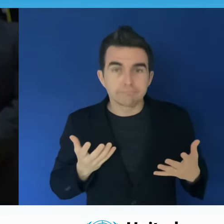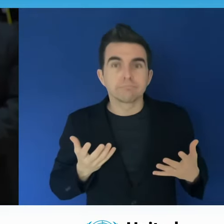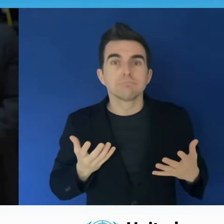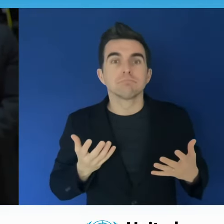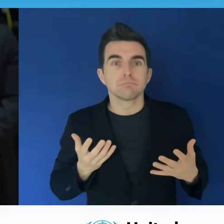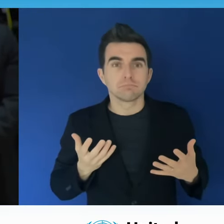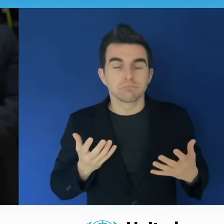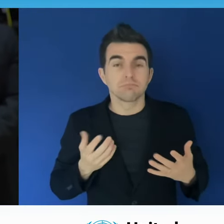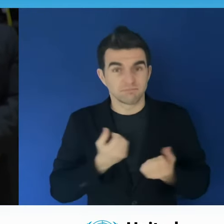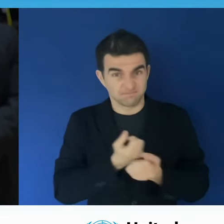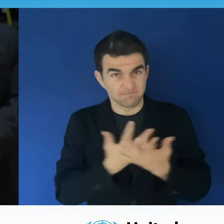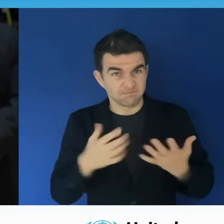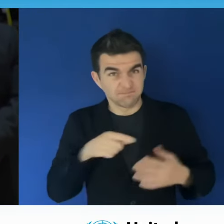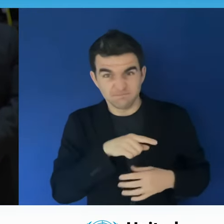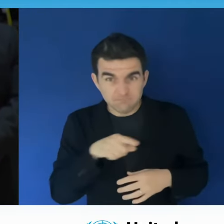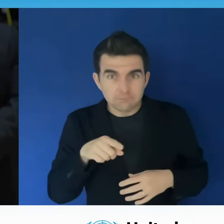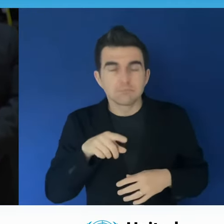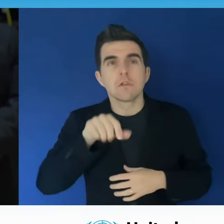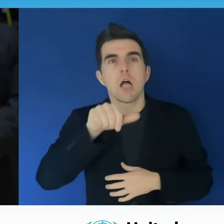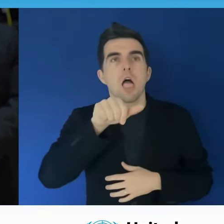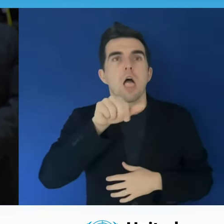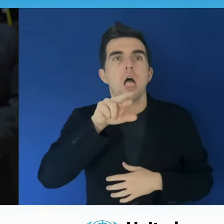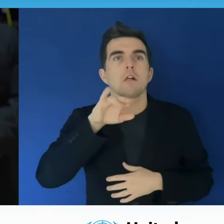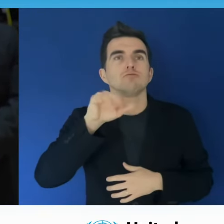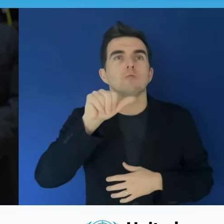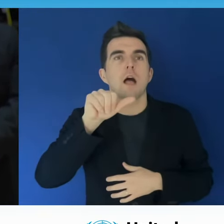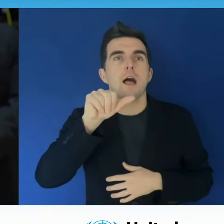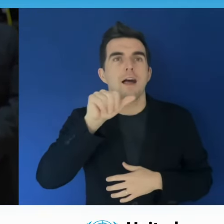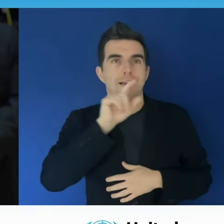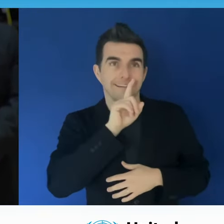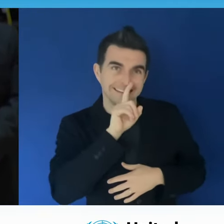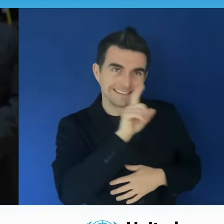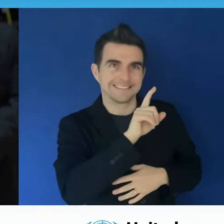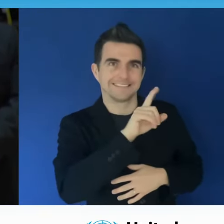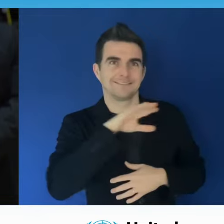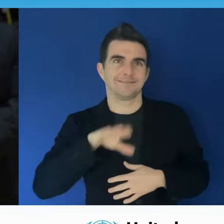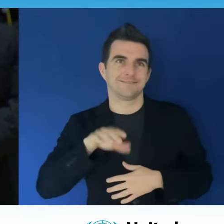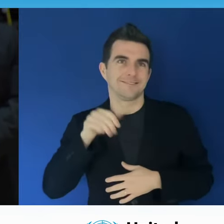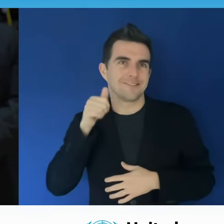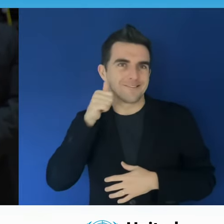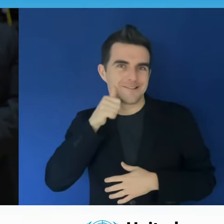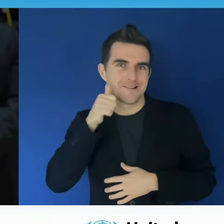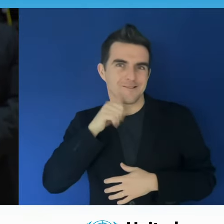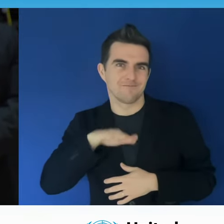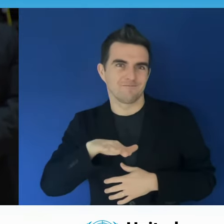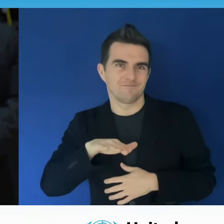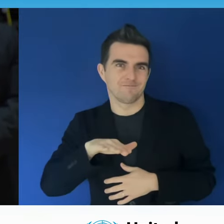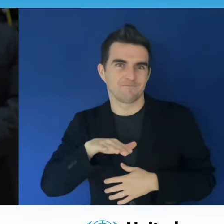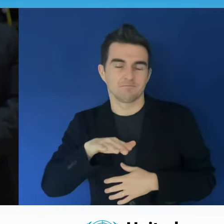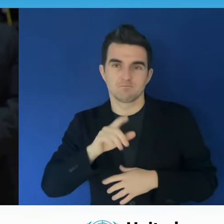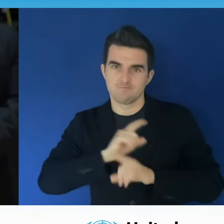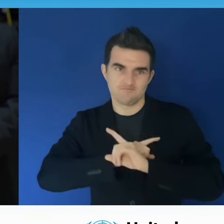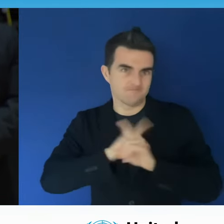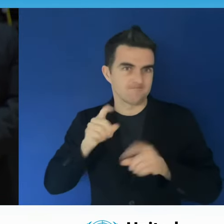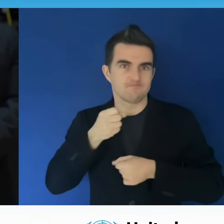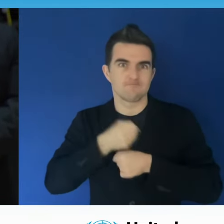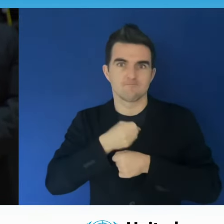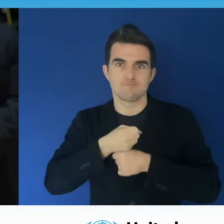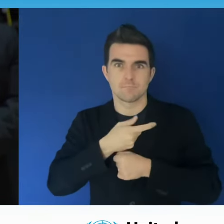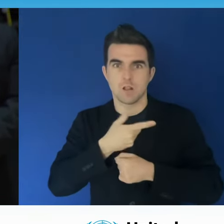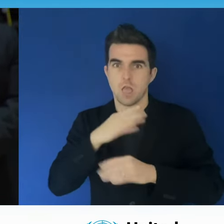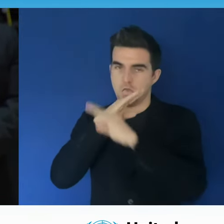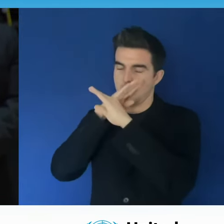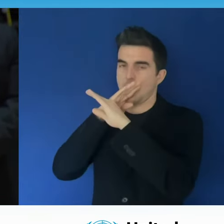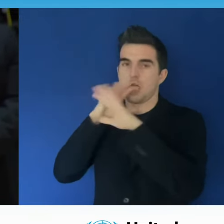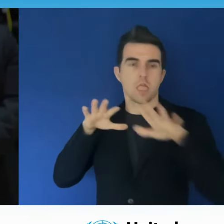Although Arya's daughter is living the same fate her mother did, witnessing the closure of the school doors and other girls'